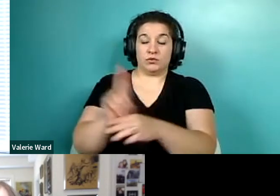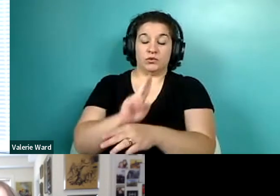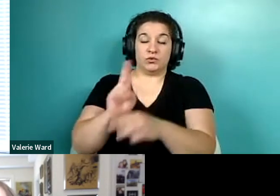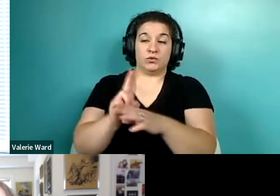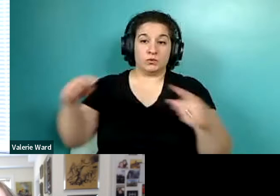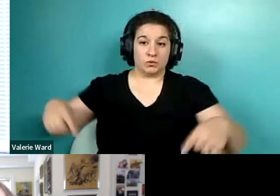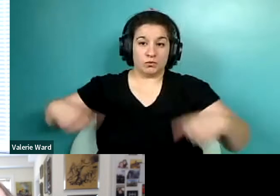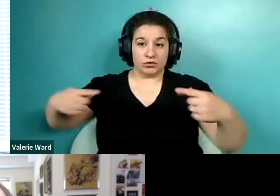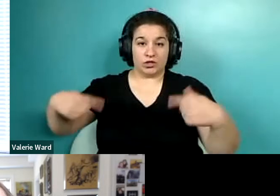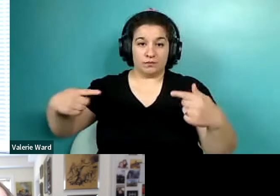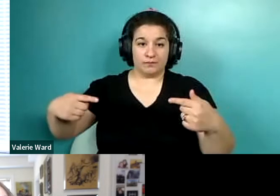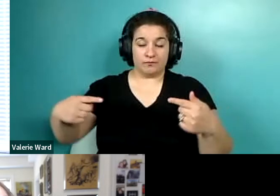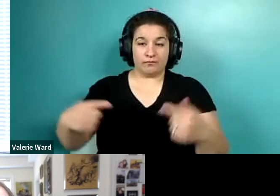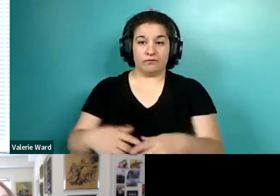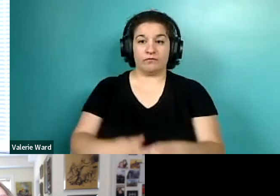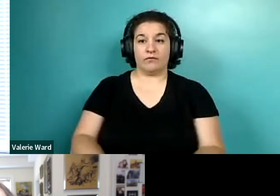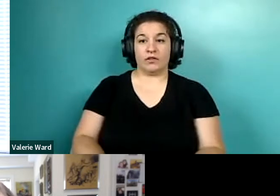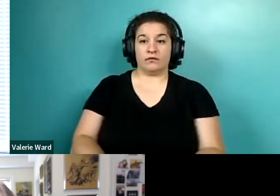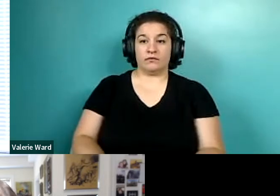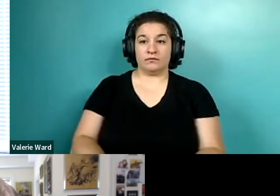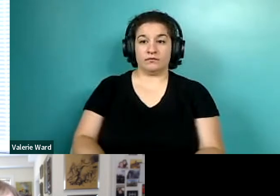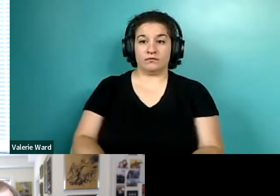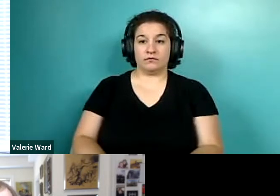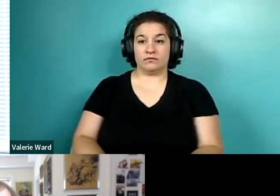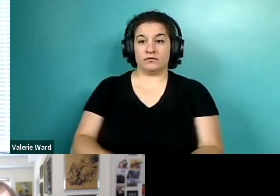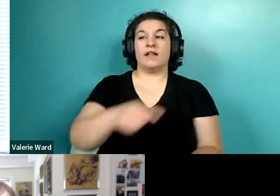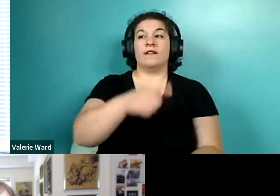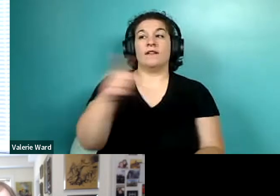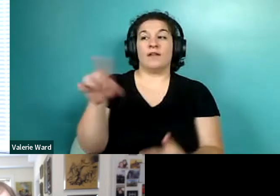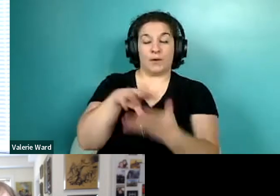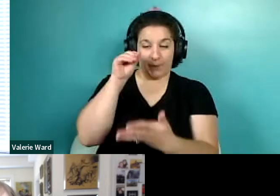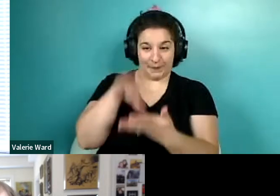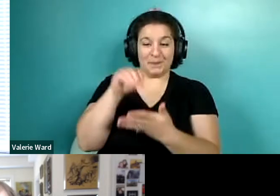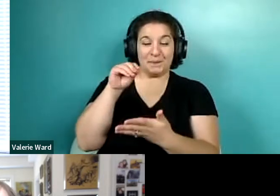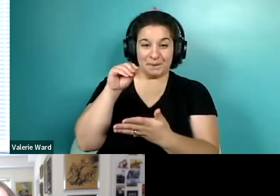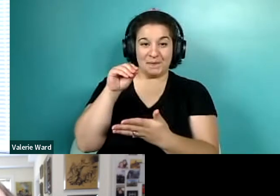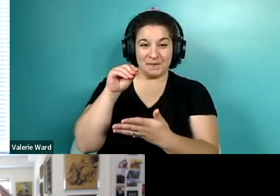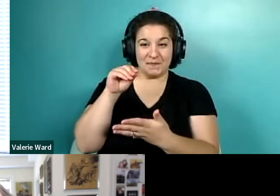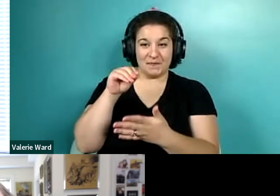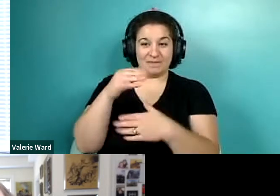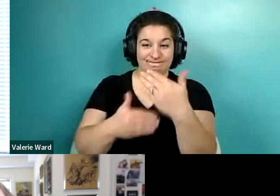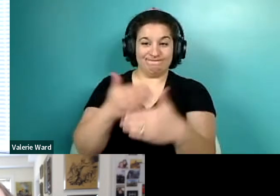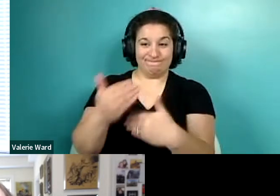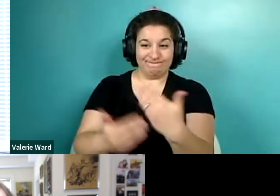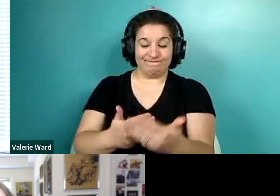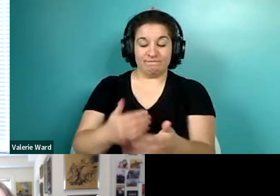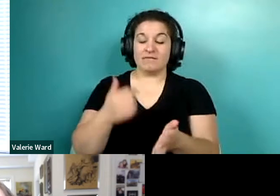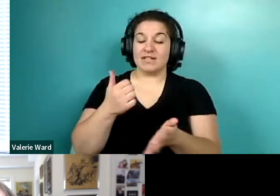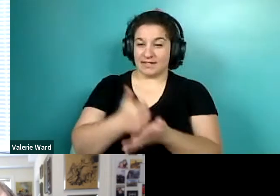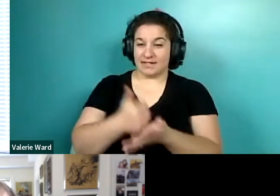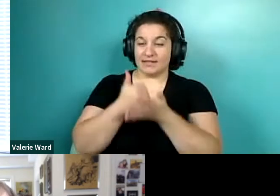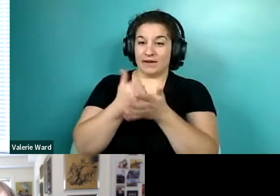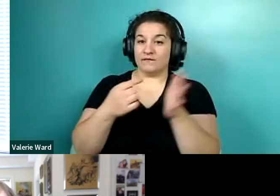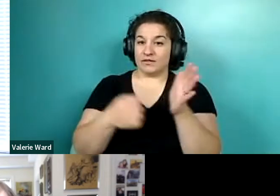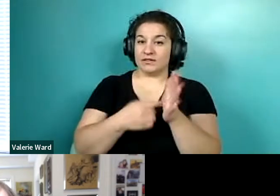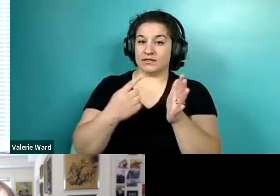they are learning as we're going. And it's helpful sometimes to be